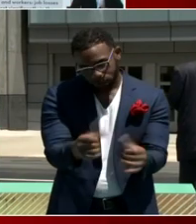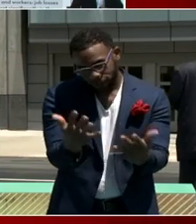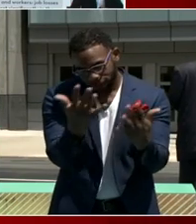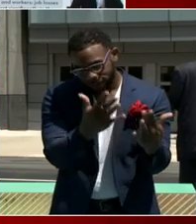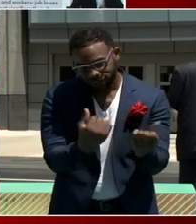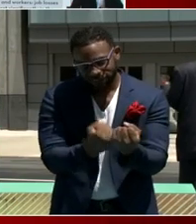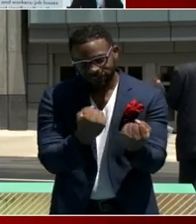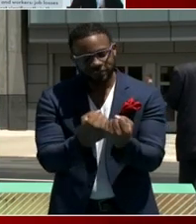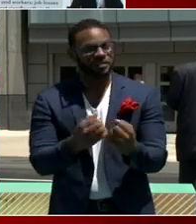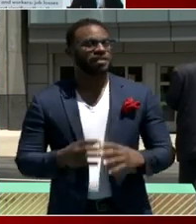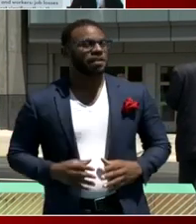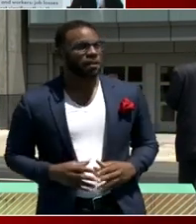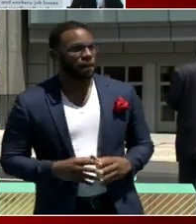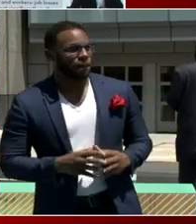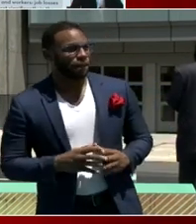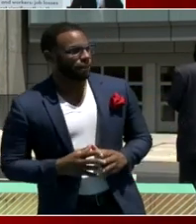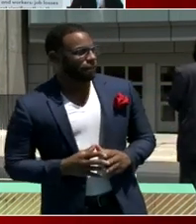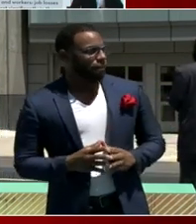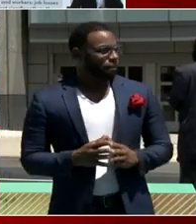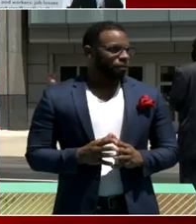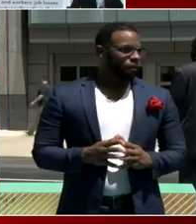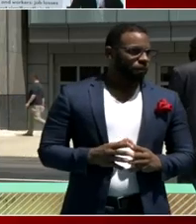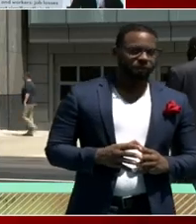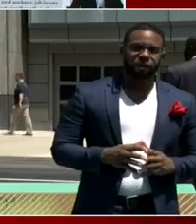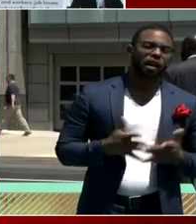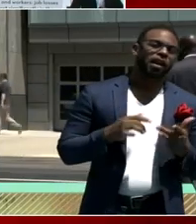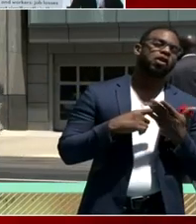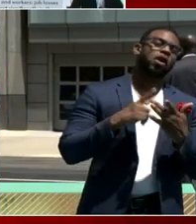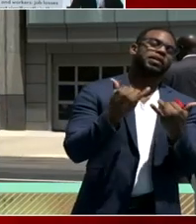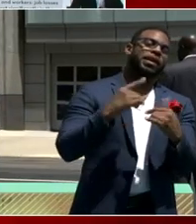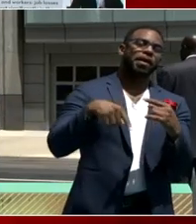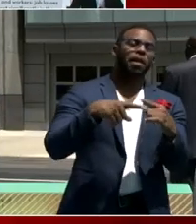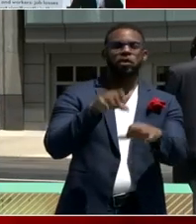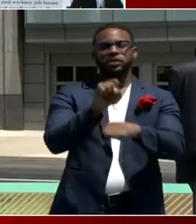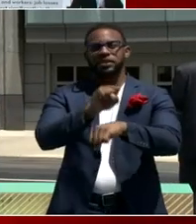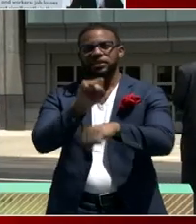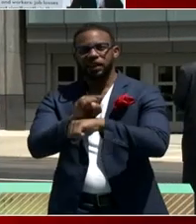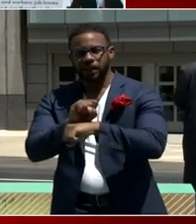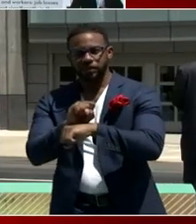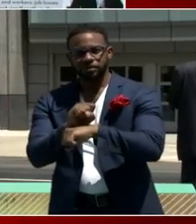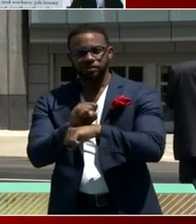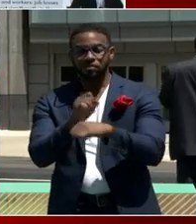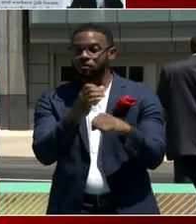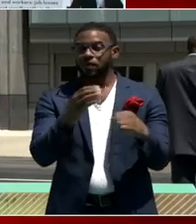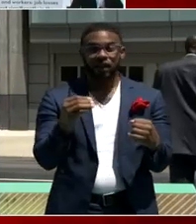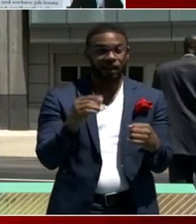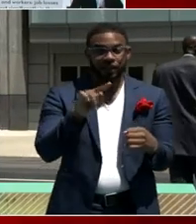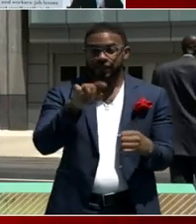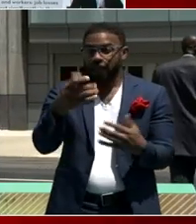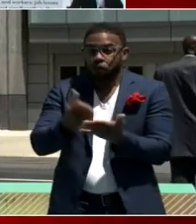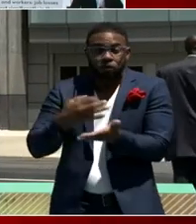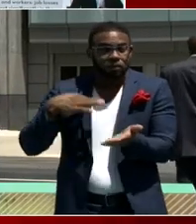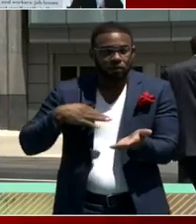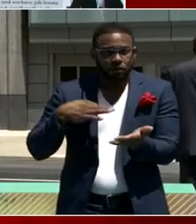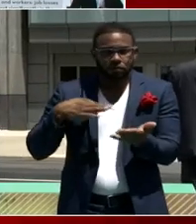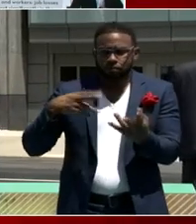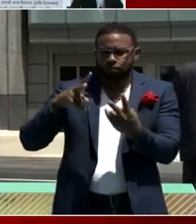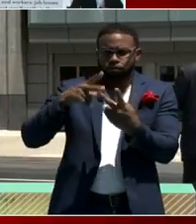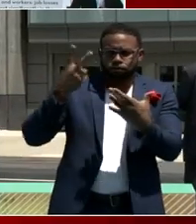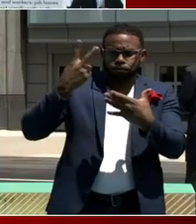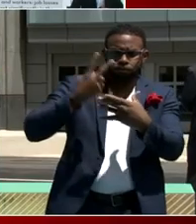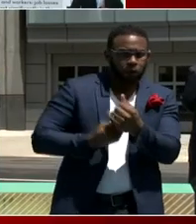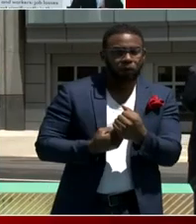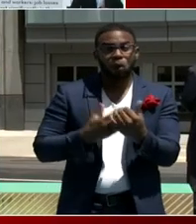too. Great. So let's talk today about jobs and tax revenue, and they go hand in